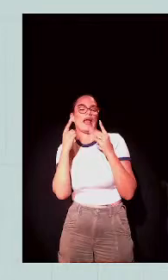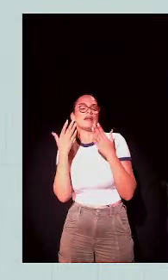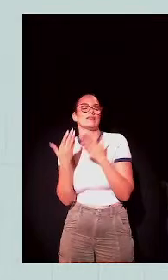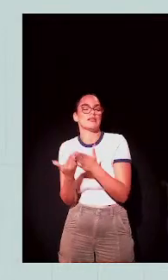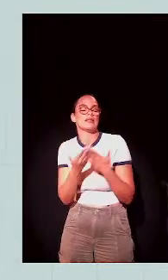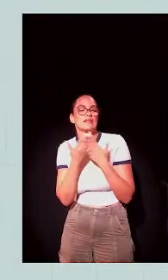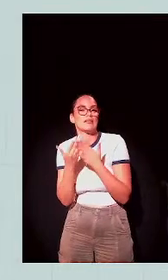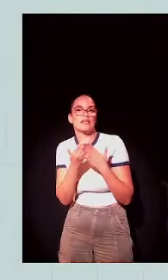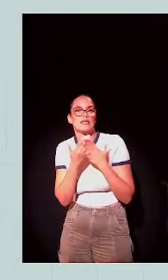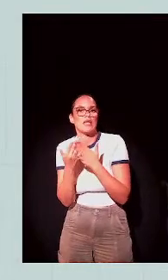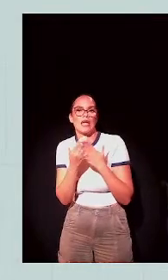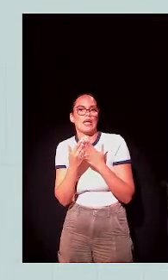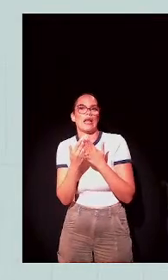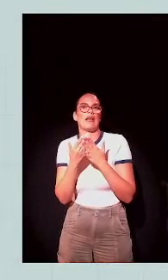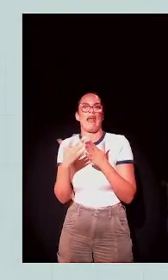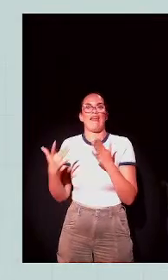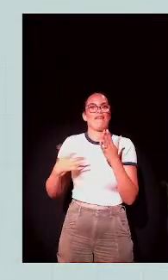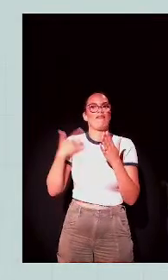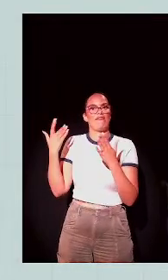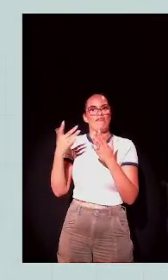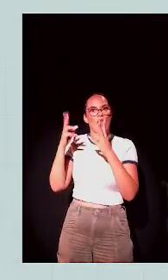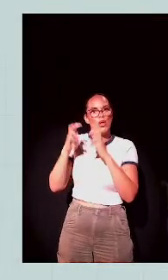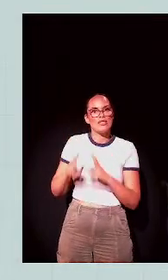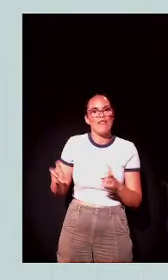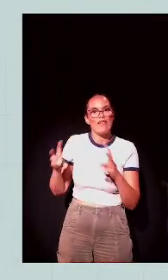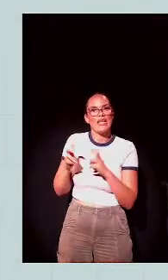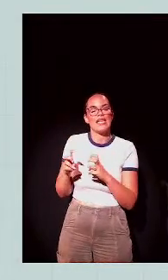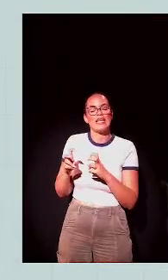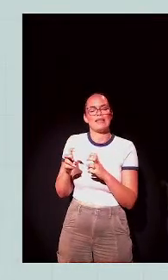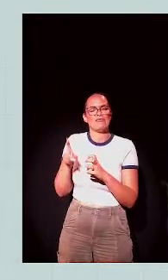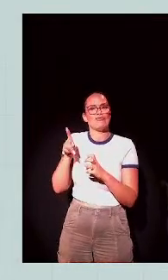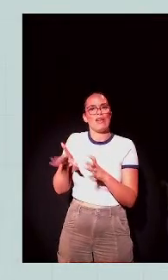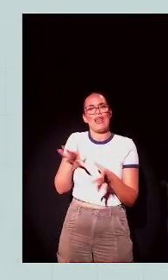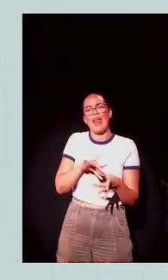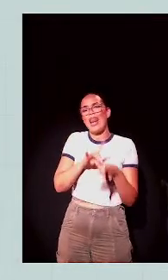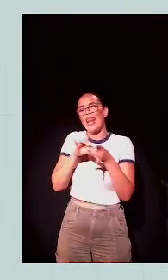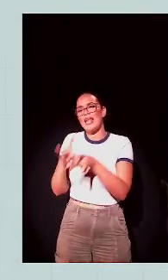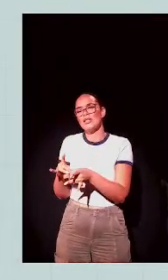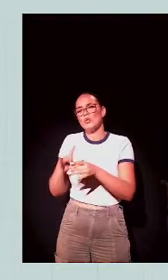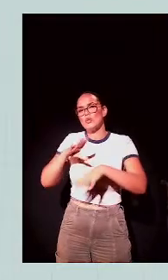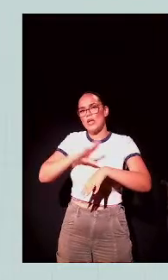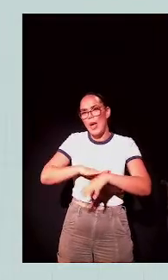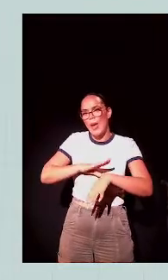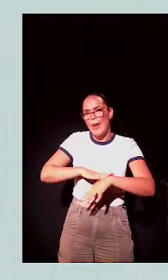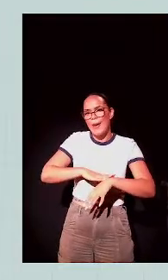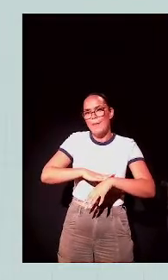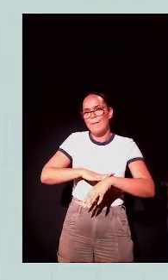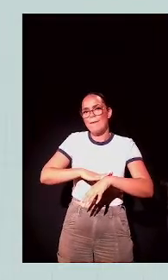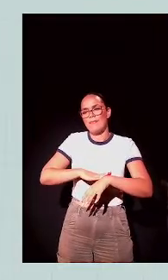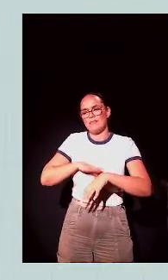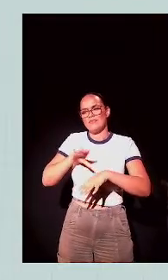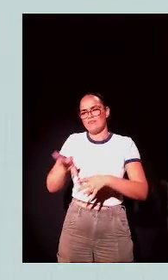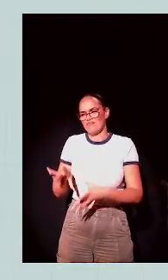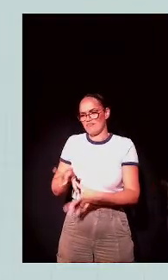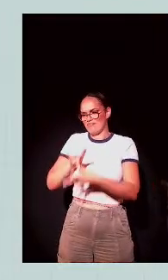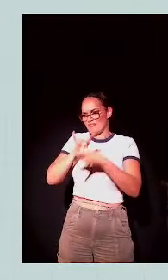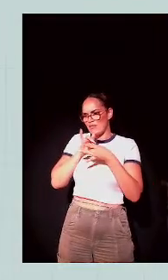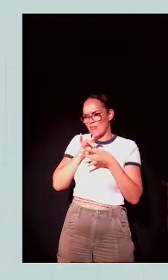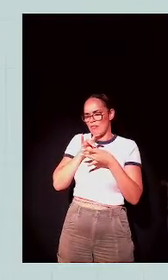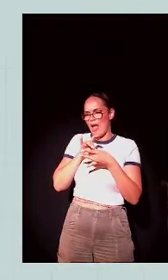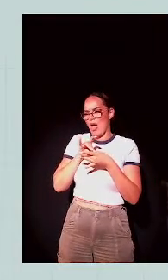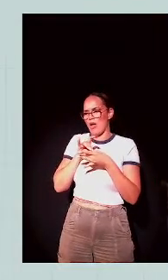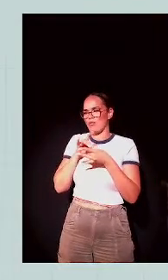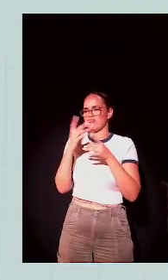nightmares, these three pillars of modular time resonate with various philosophical notions of subjective